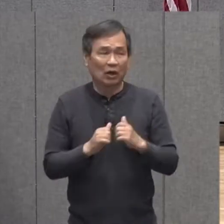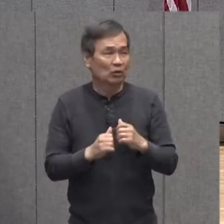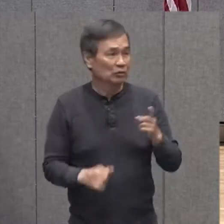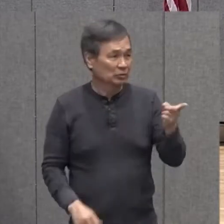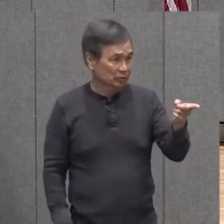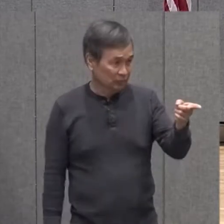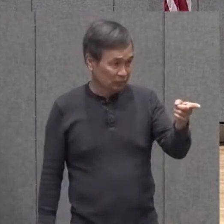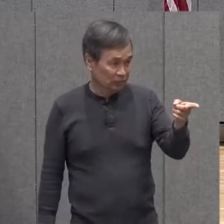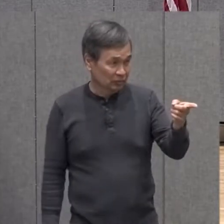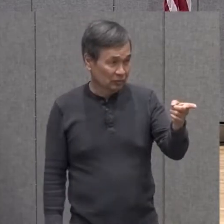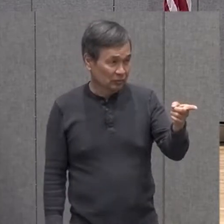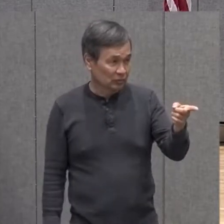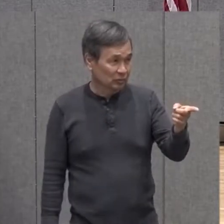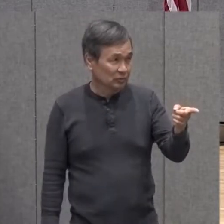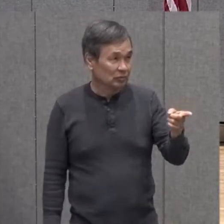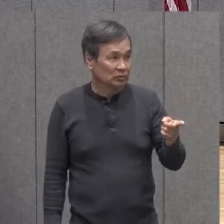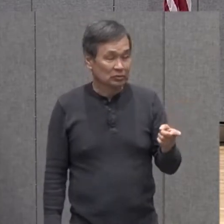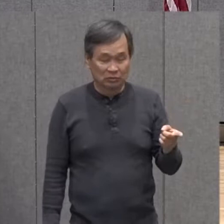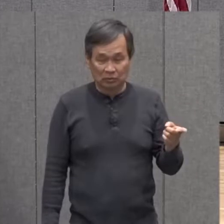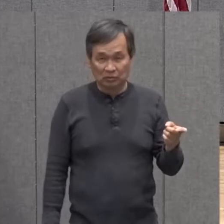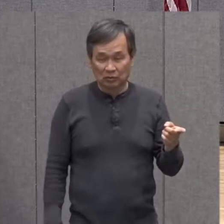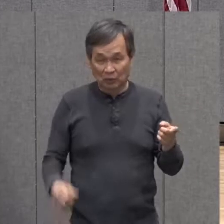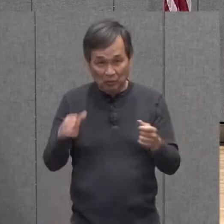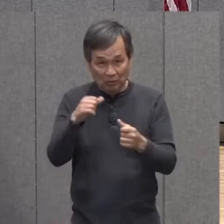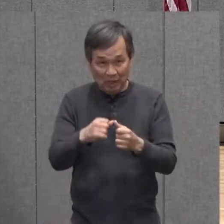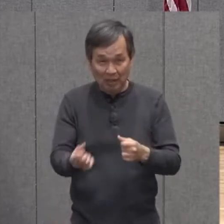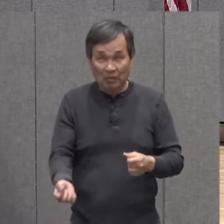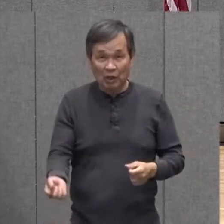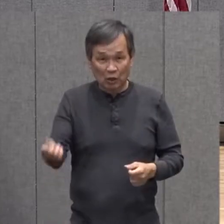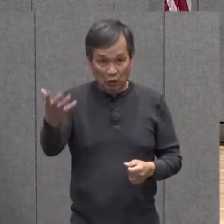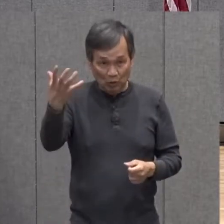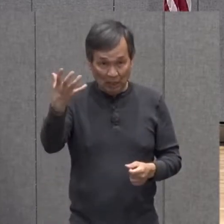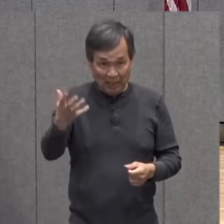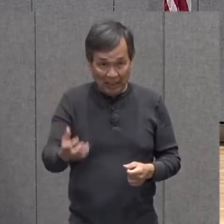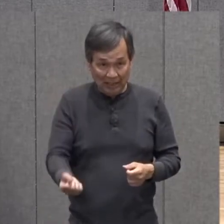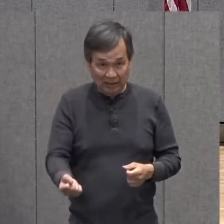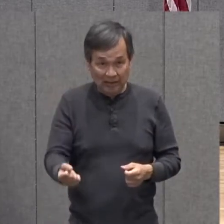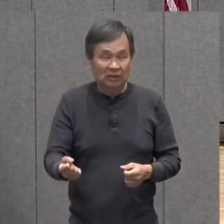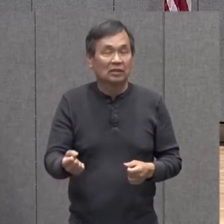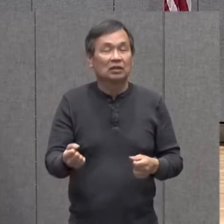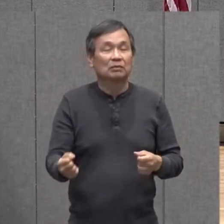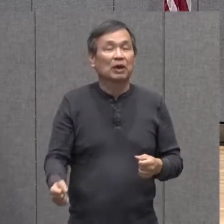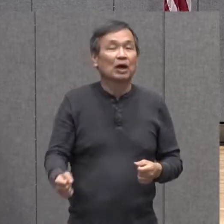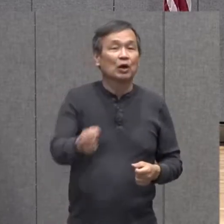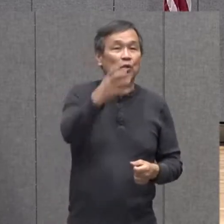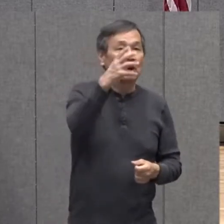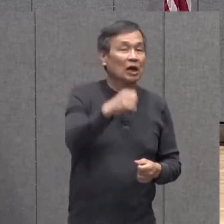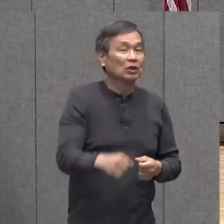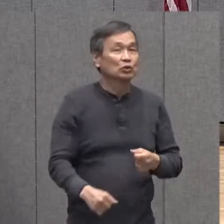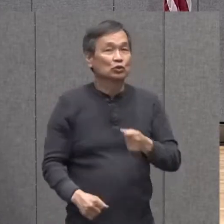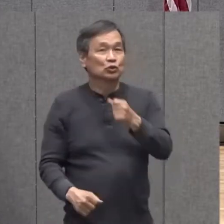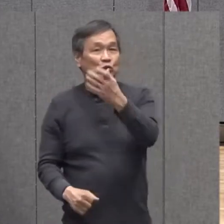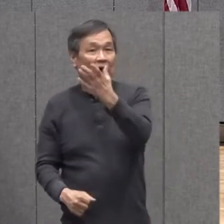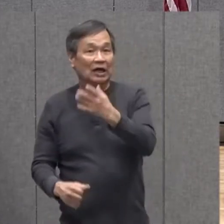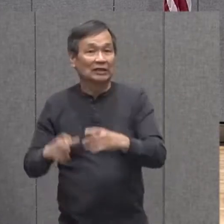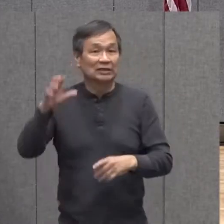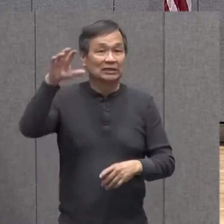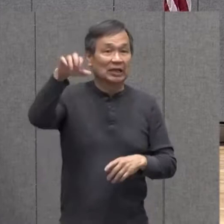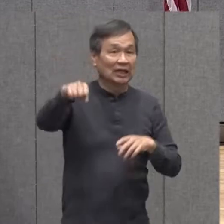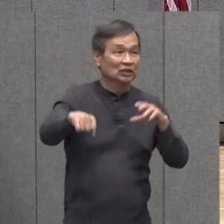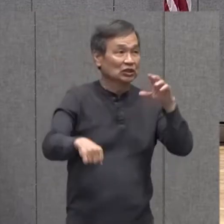the way it's kind of a combination between the one-handed juggling and the cross, cross, catch, catch. So the biggest thing,